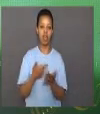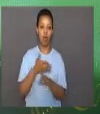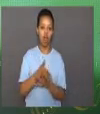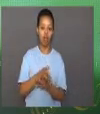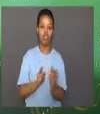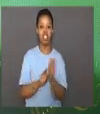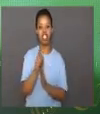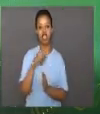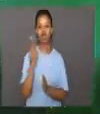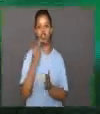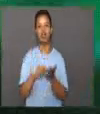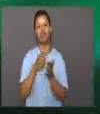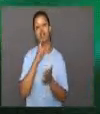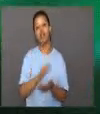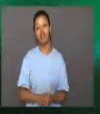other organisms.